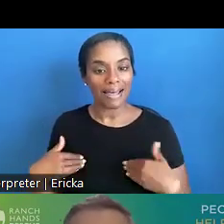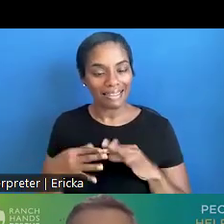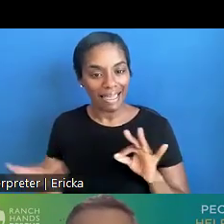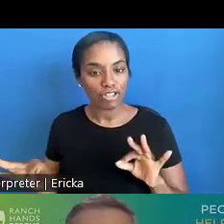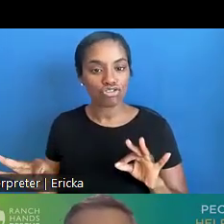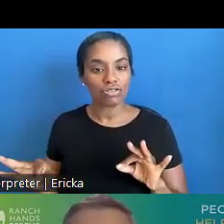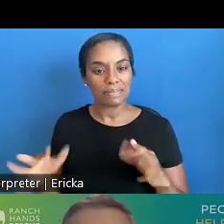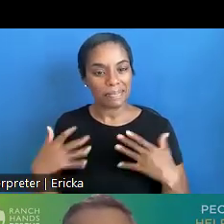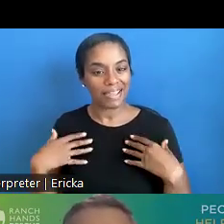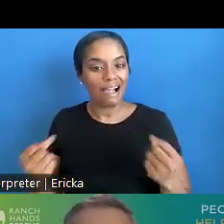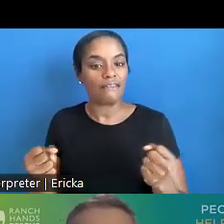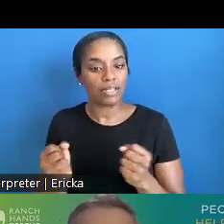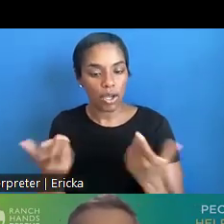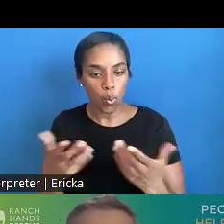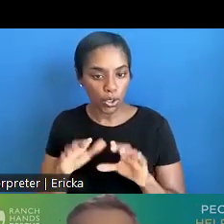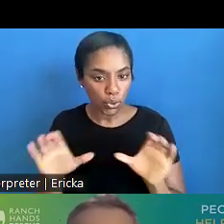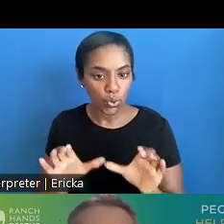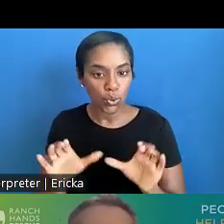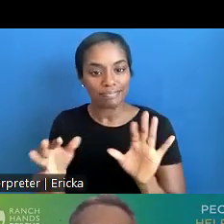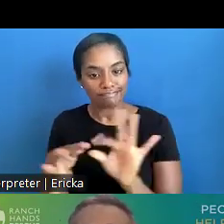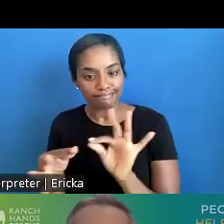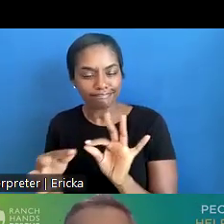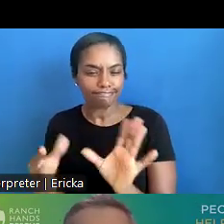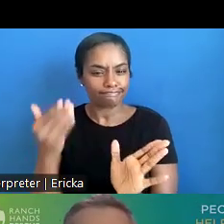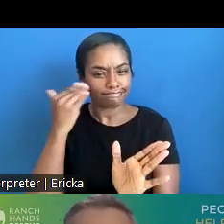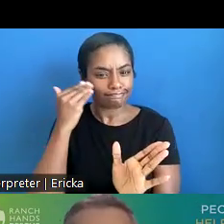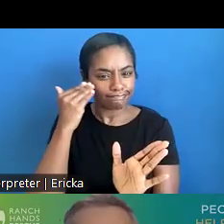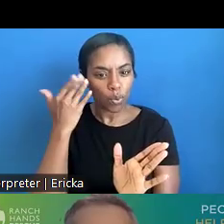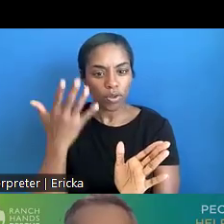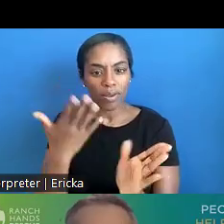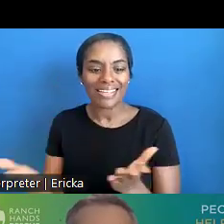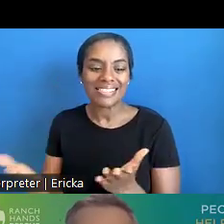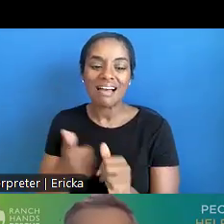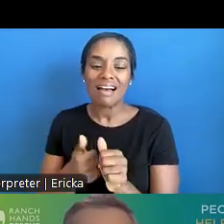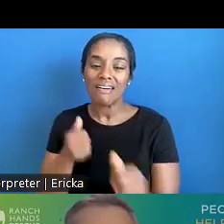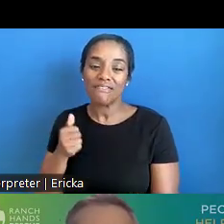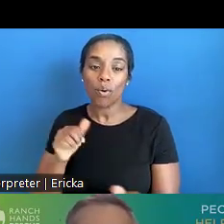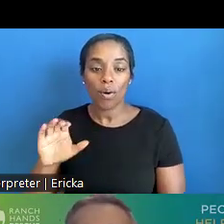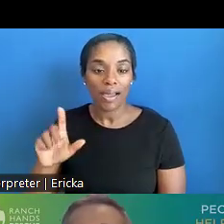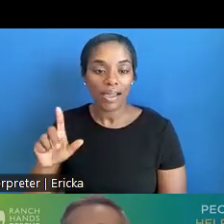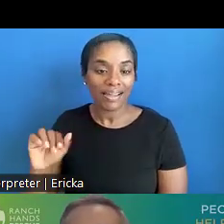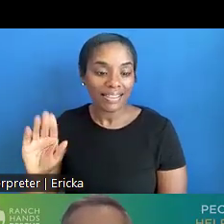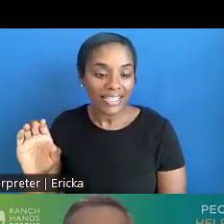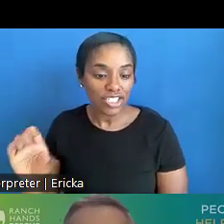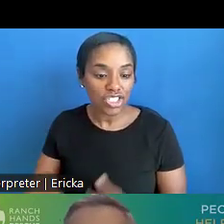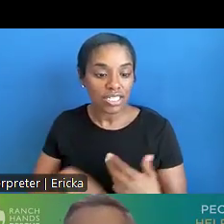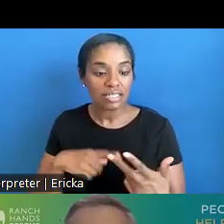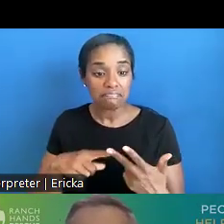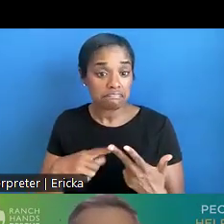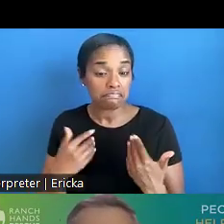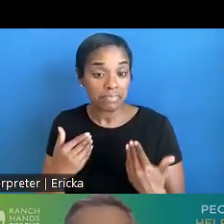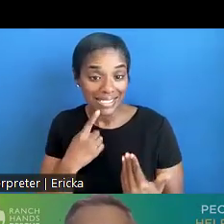confident in what you're doing, what you're saying, knowing your stuff, avoiding cliches, saying I don't know, addressing